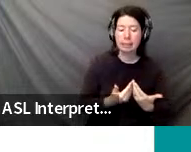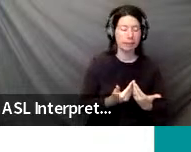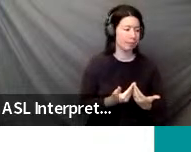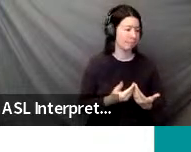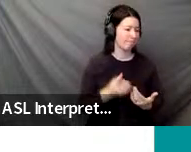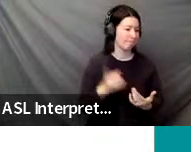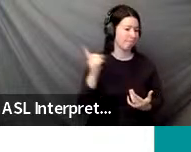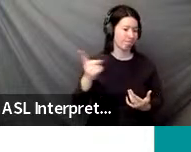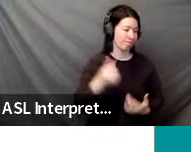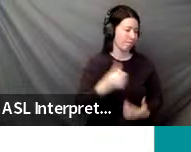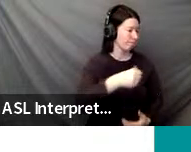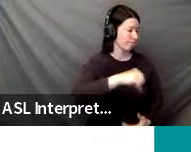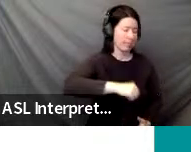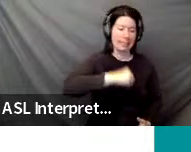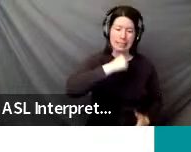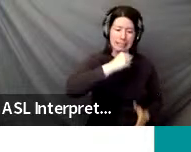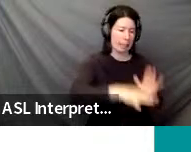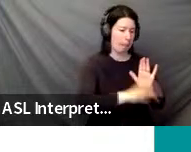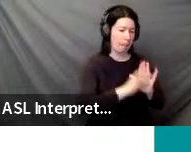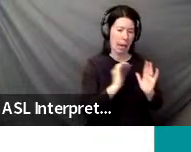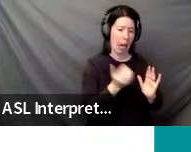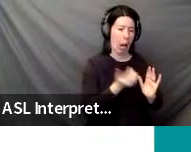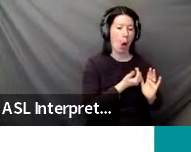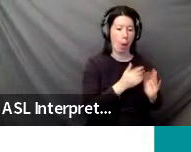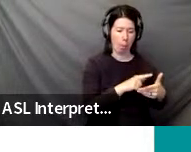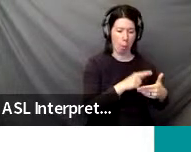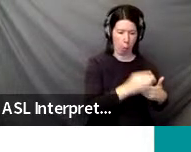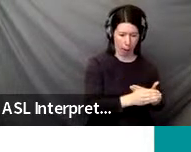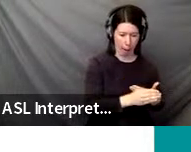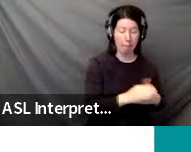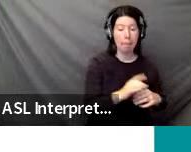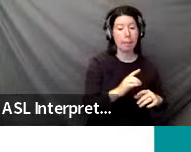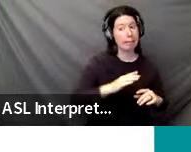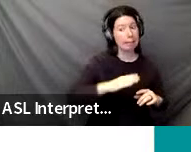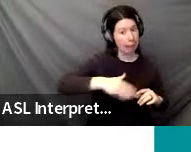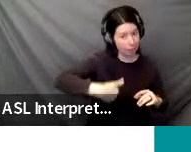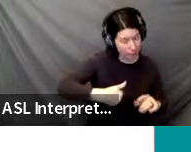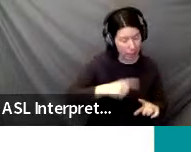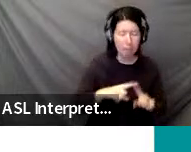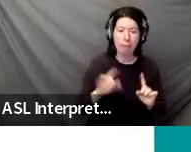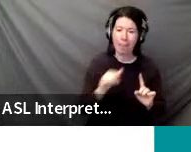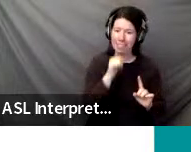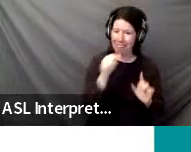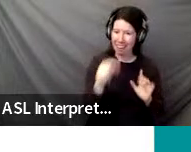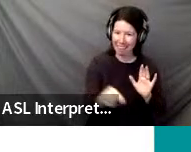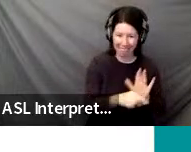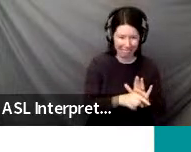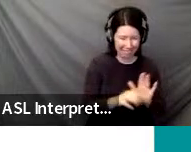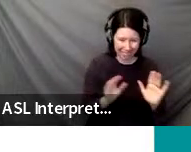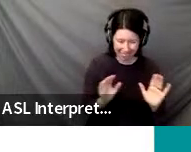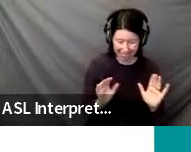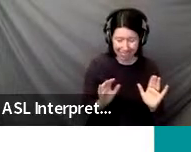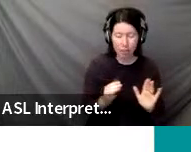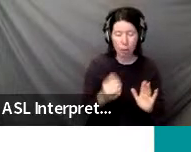point, but that is actually not a negative thing. One of the projects